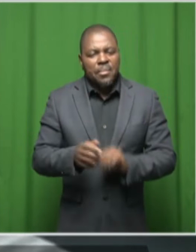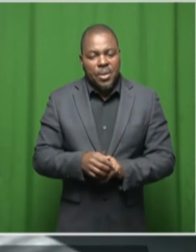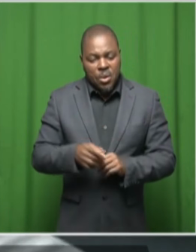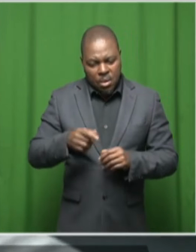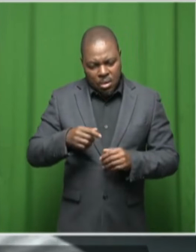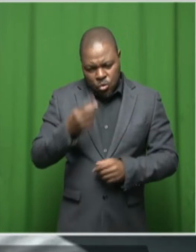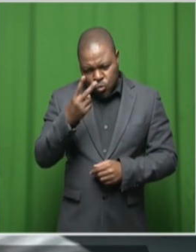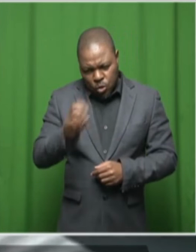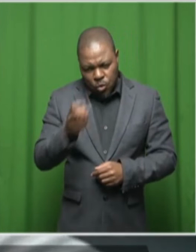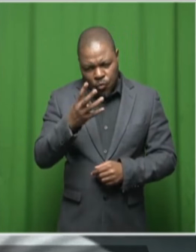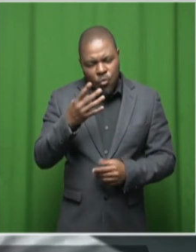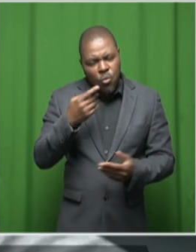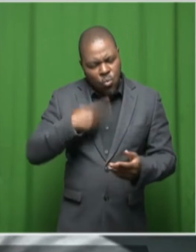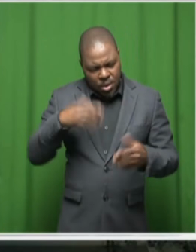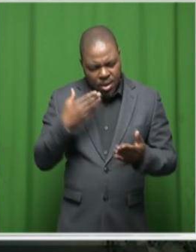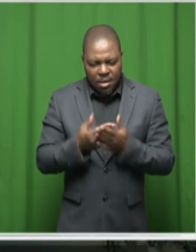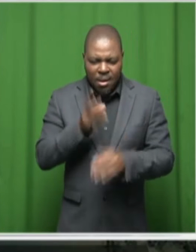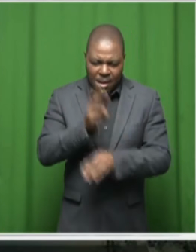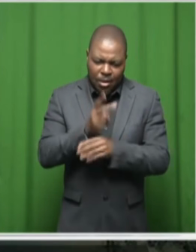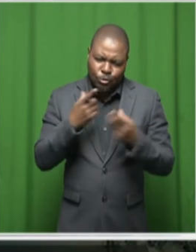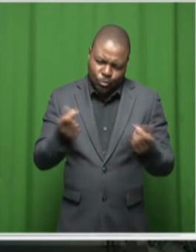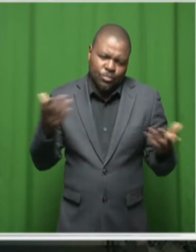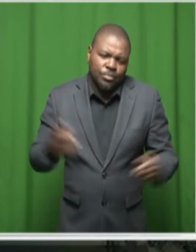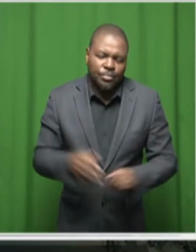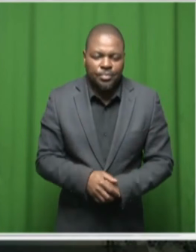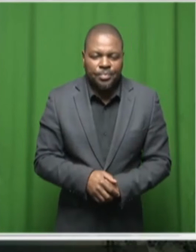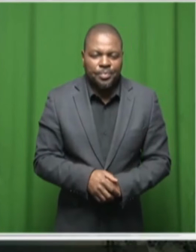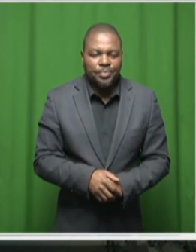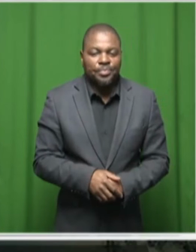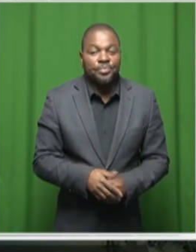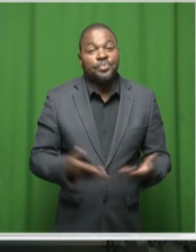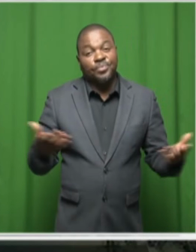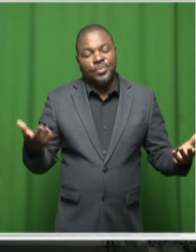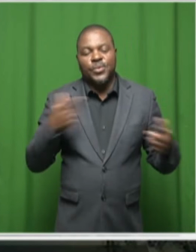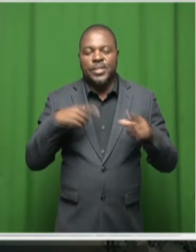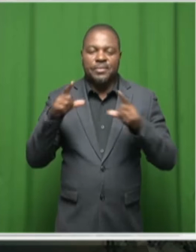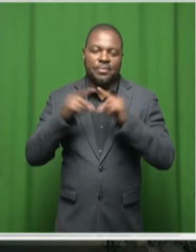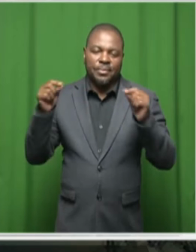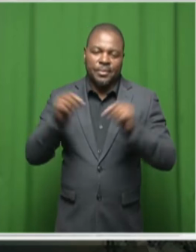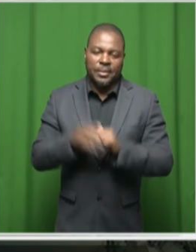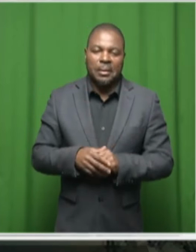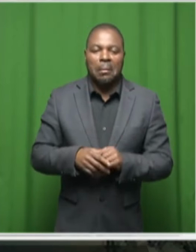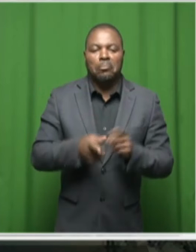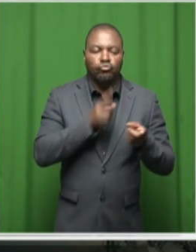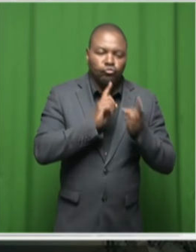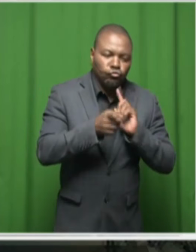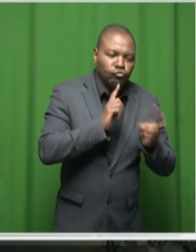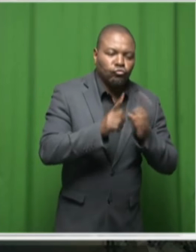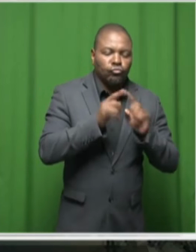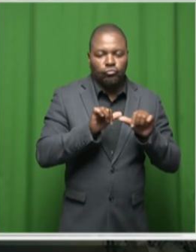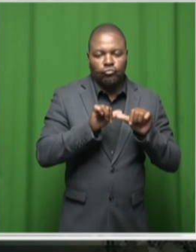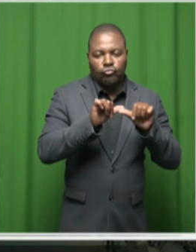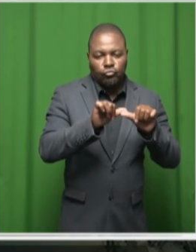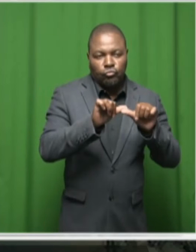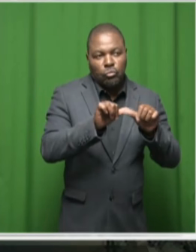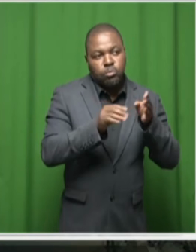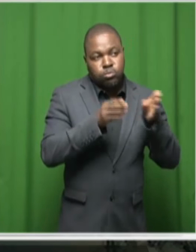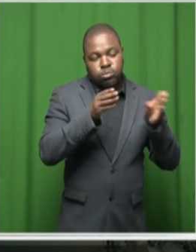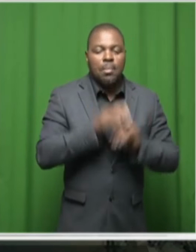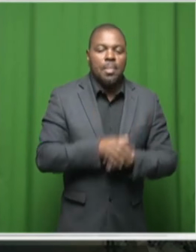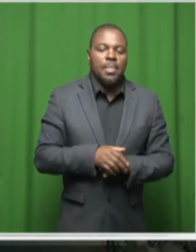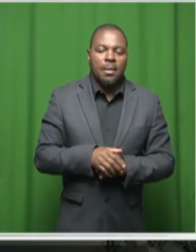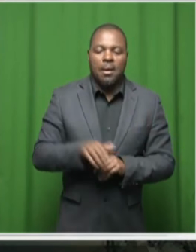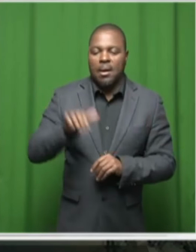again in 2024, I believe. All right, that's where we're going to have to leave it. And of course, these talks are ongoing. But thanks so much